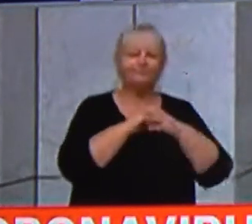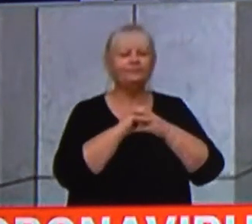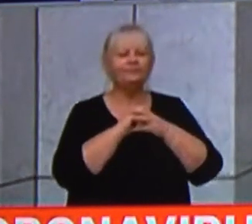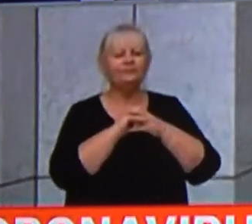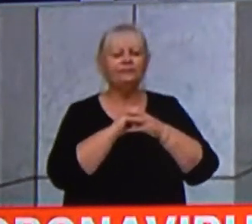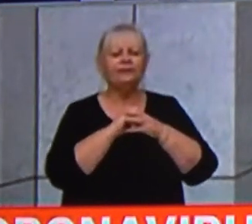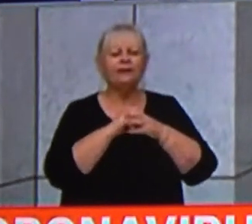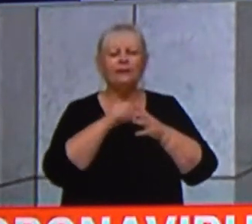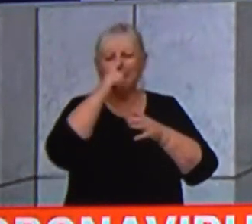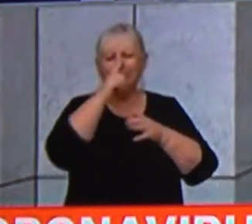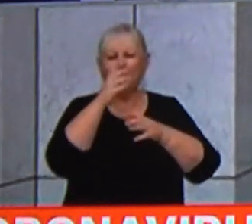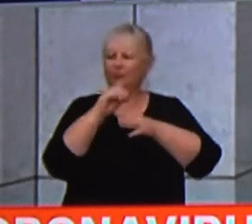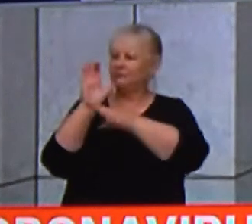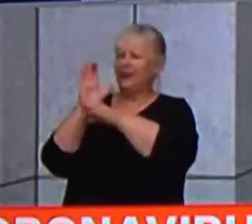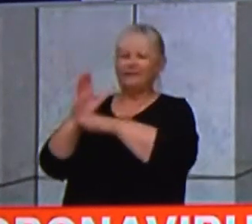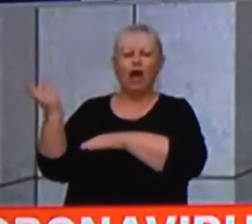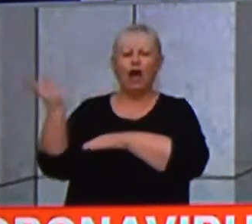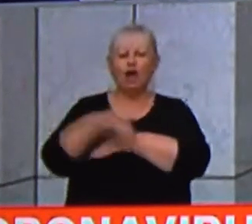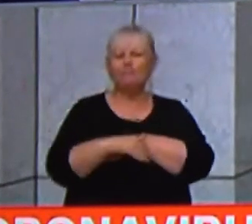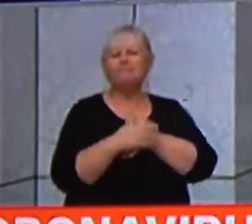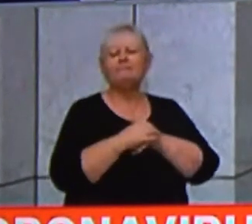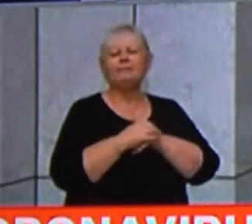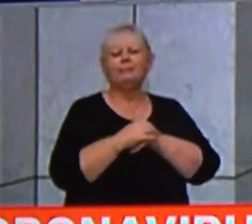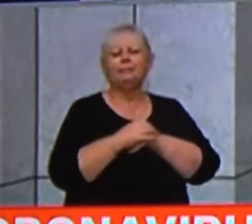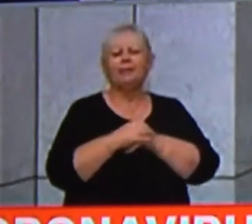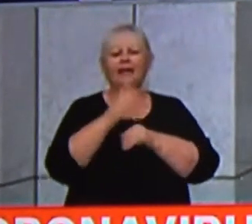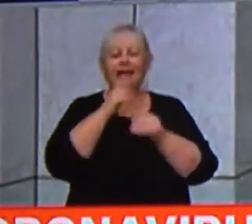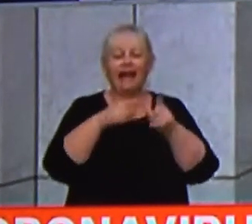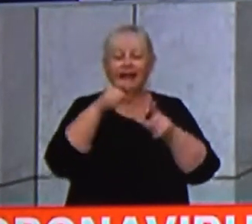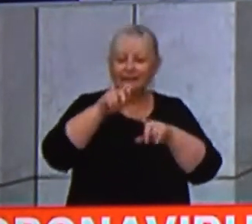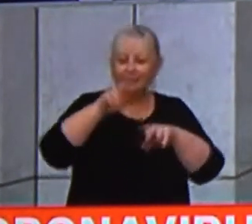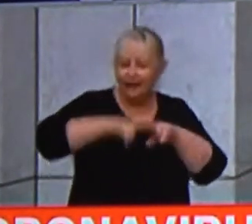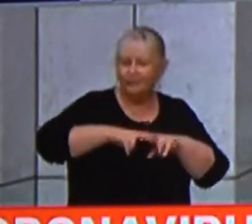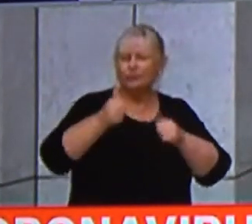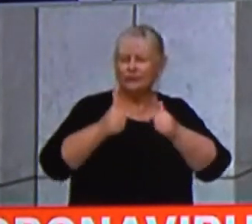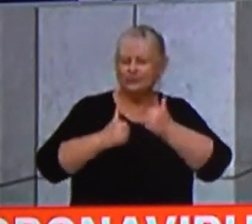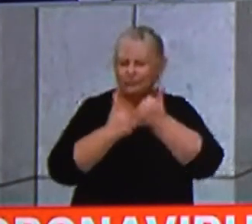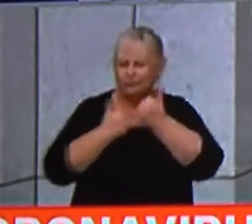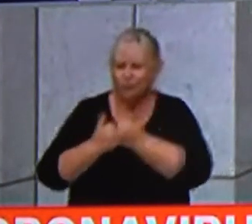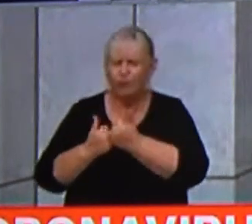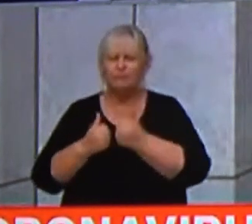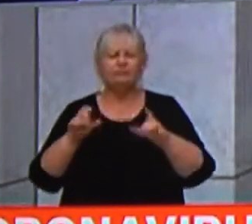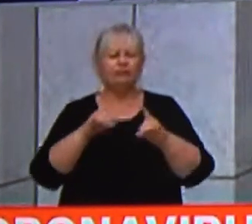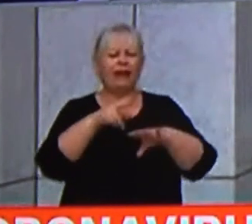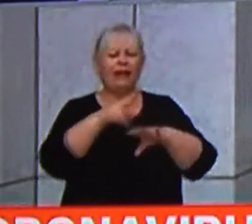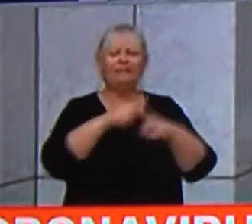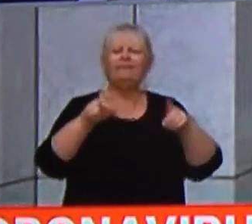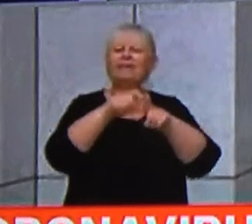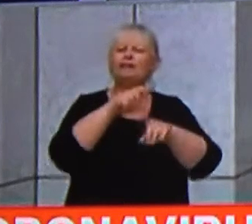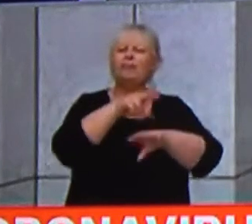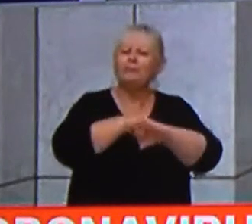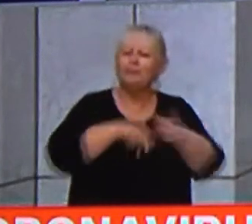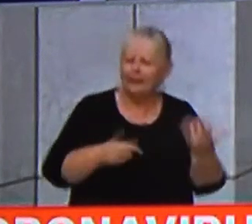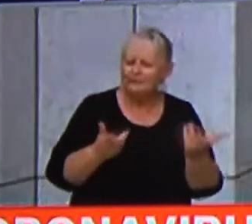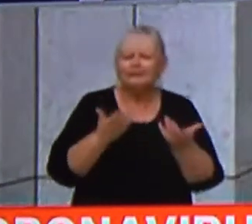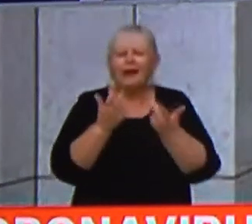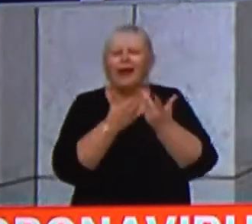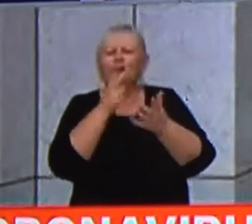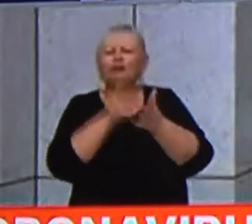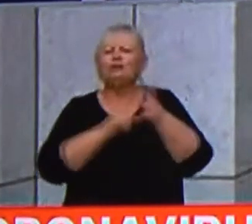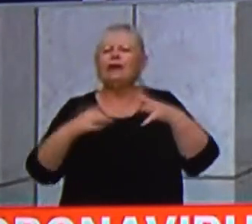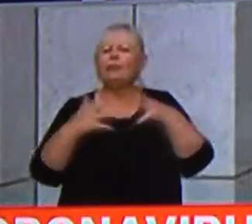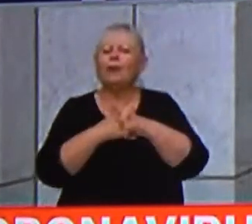the Salvation Army, St Vincent de Paul, Anglicare, and many other local community organisations. And to find your closest